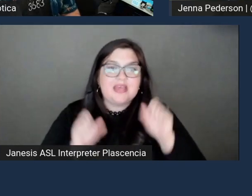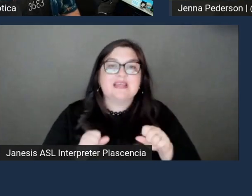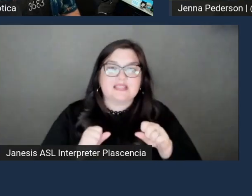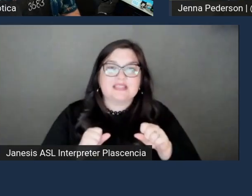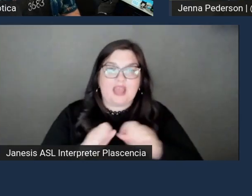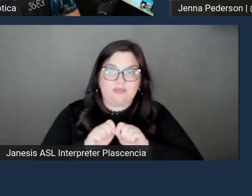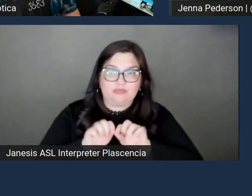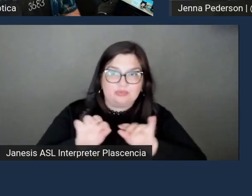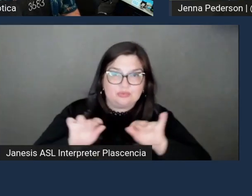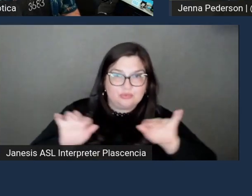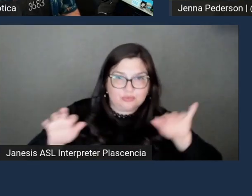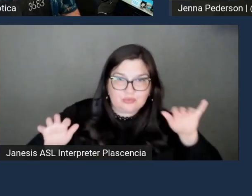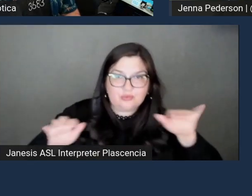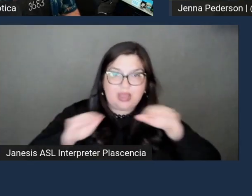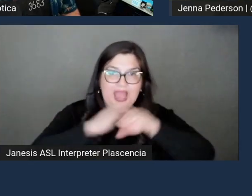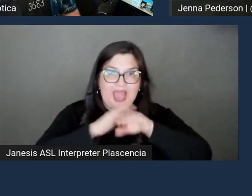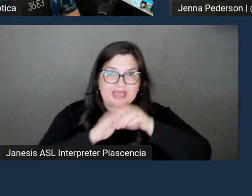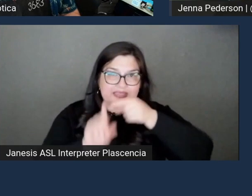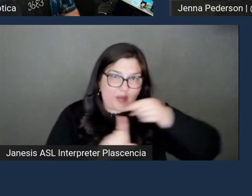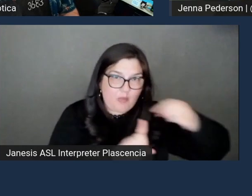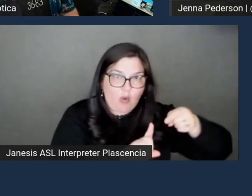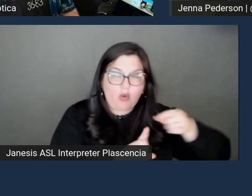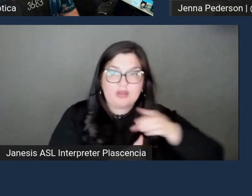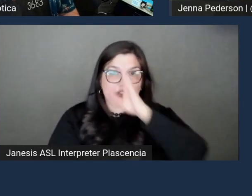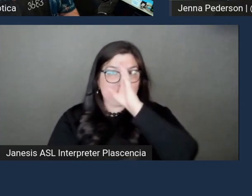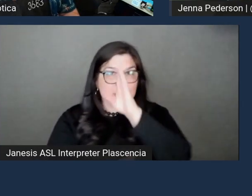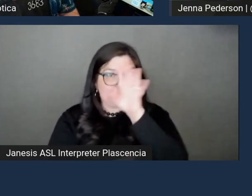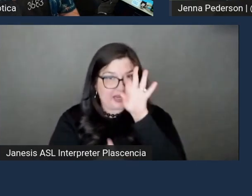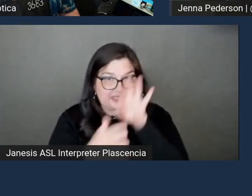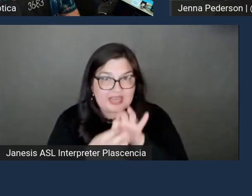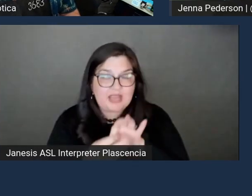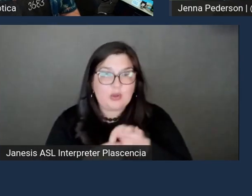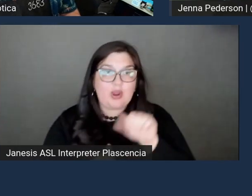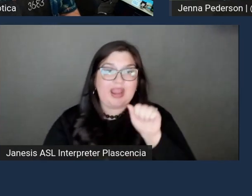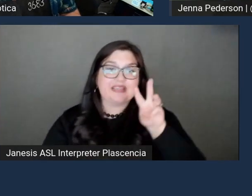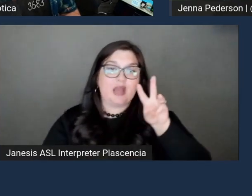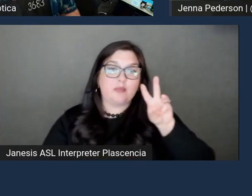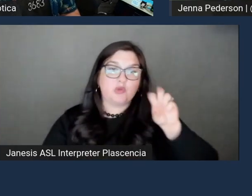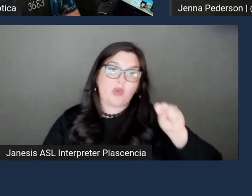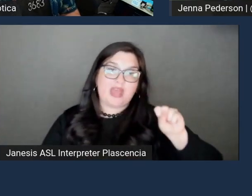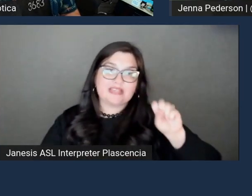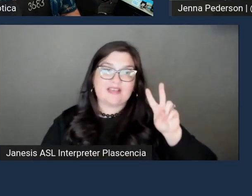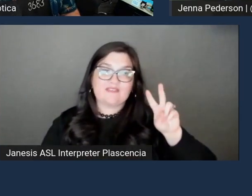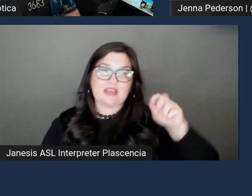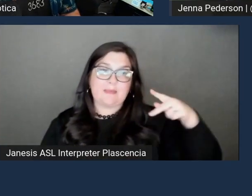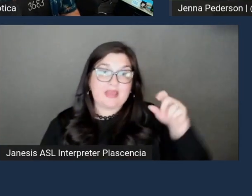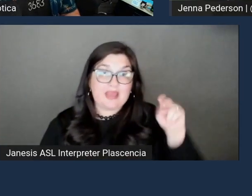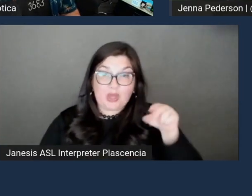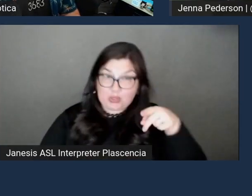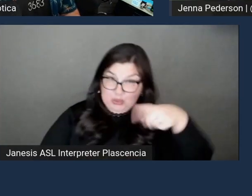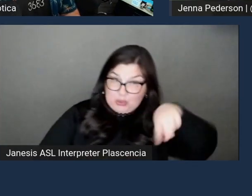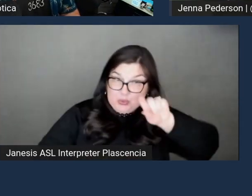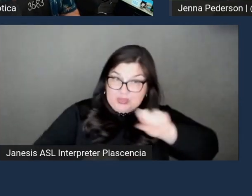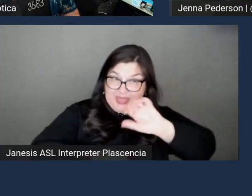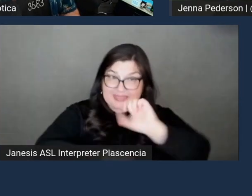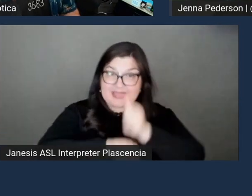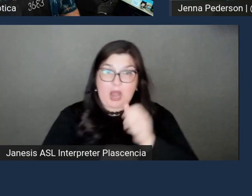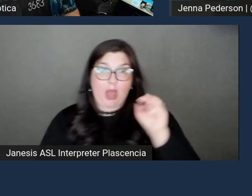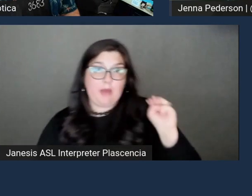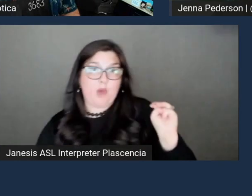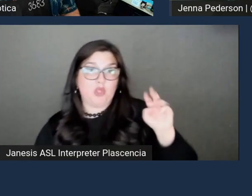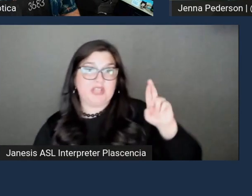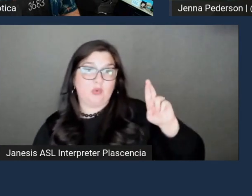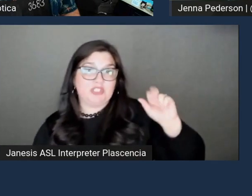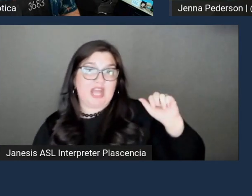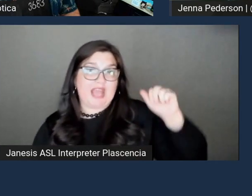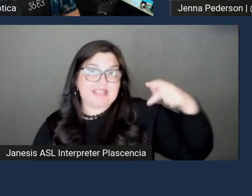to on-prem if you're using Direct Connect or AWS VPN. And you can set up a multi-region access point to cover different